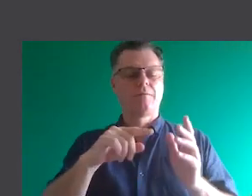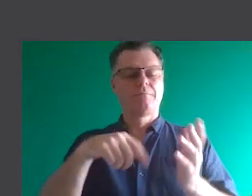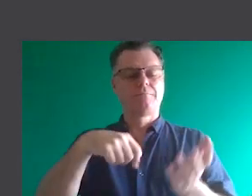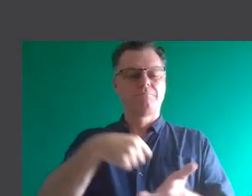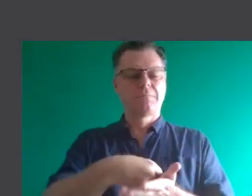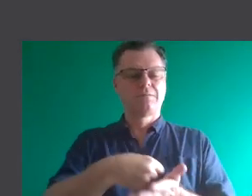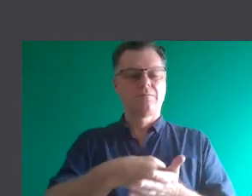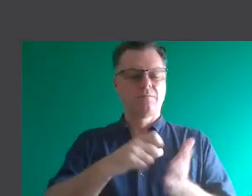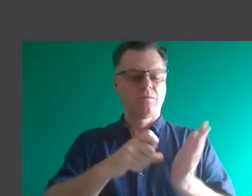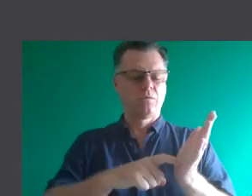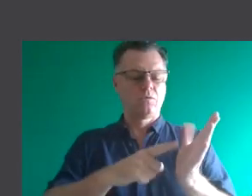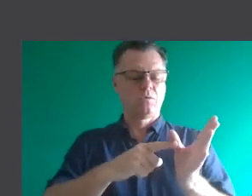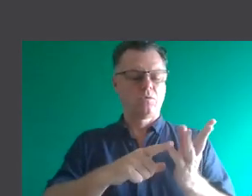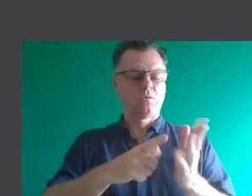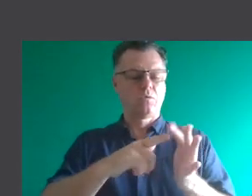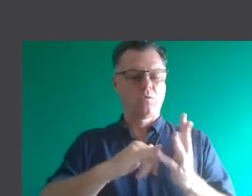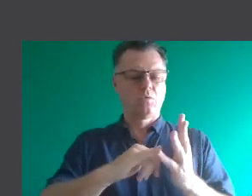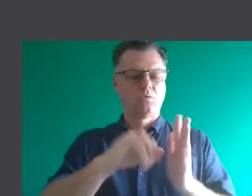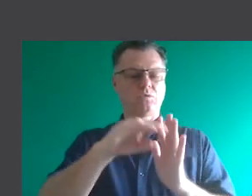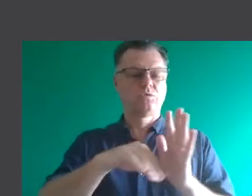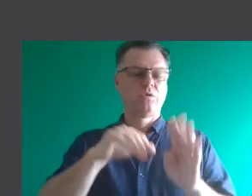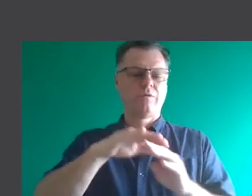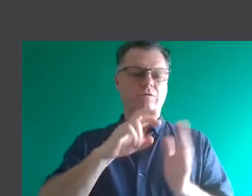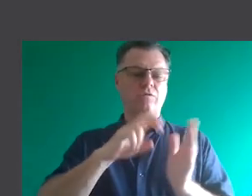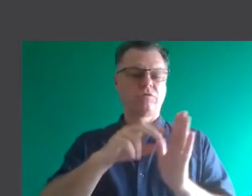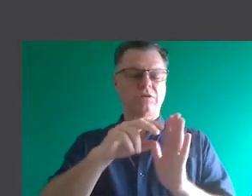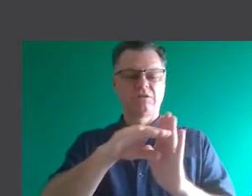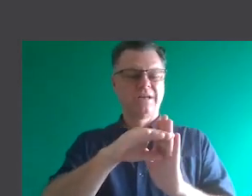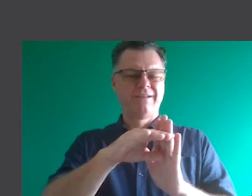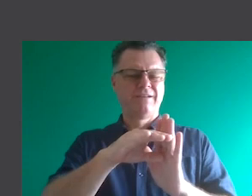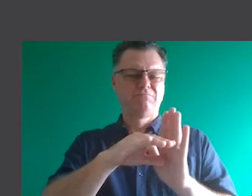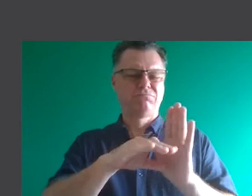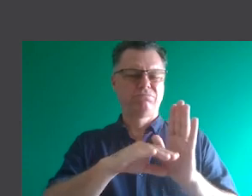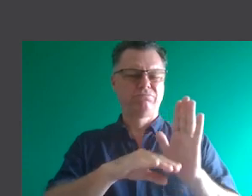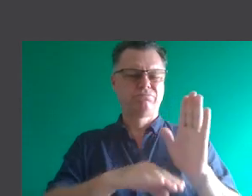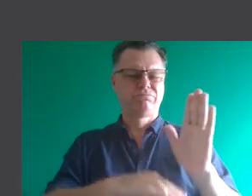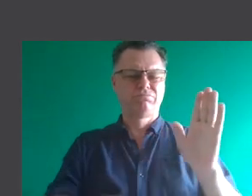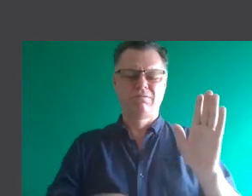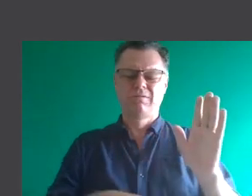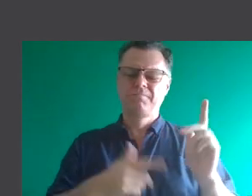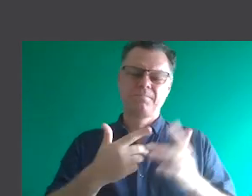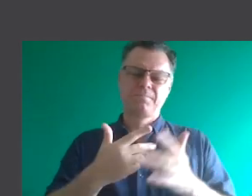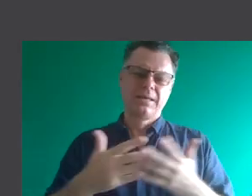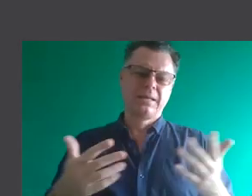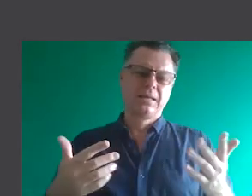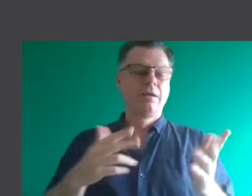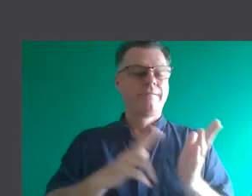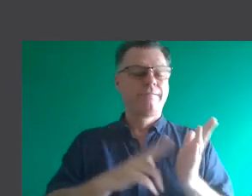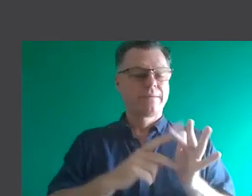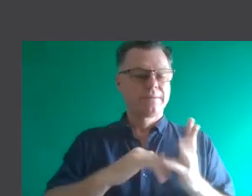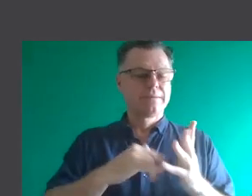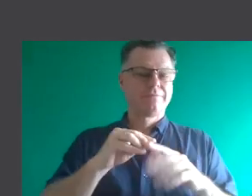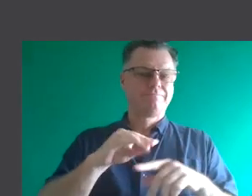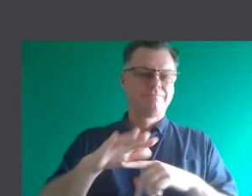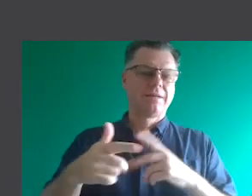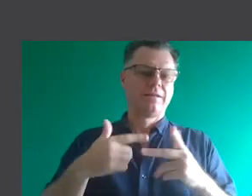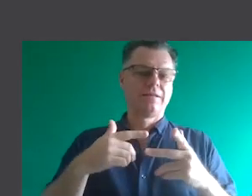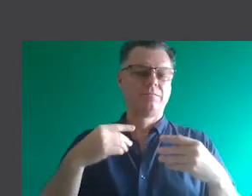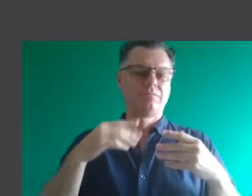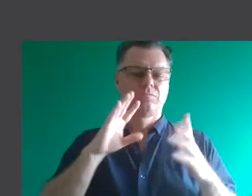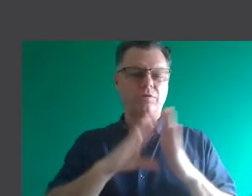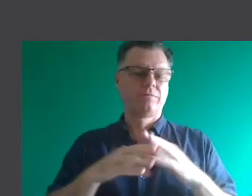really important point that we need to float the whole bunch of boats here and not just the public sector. We have an amazing opportunity